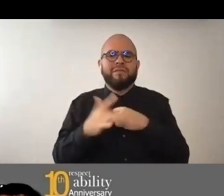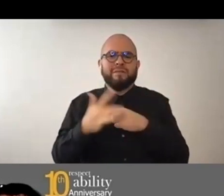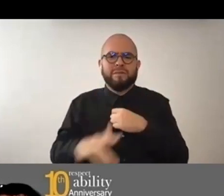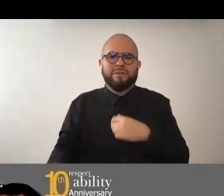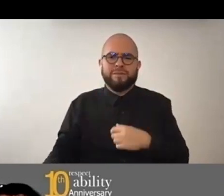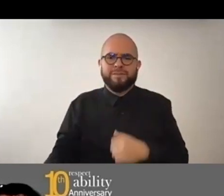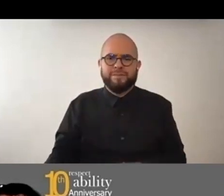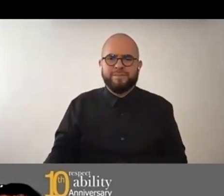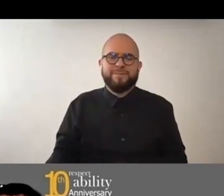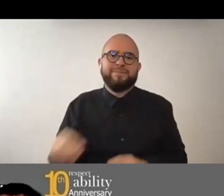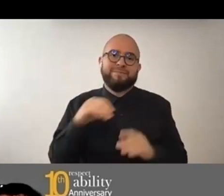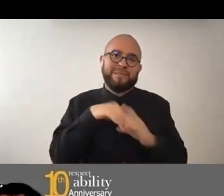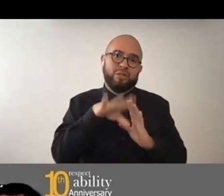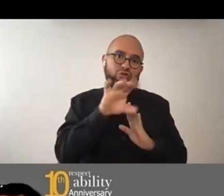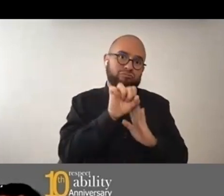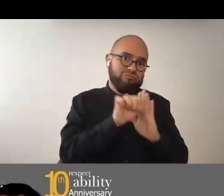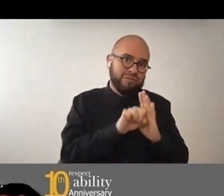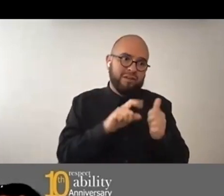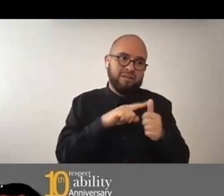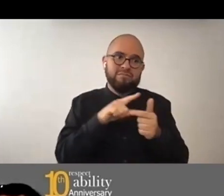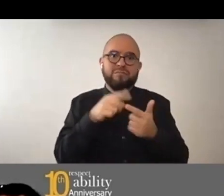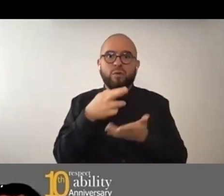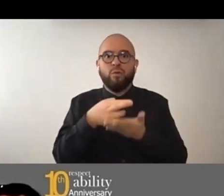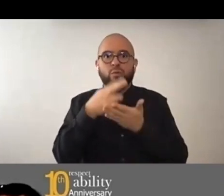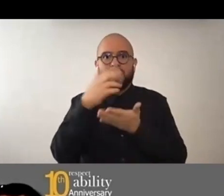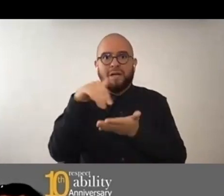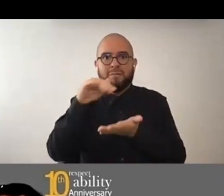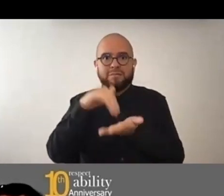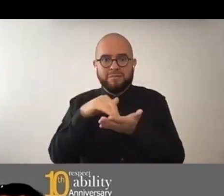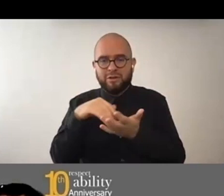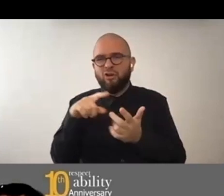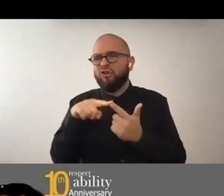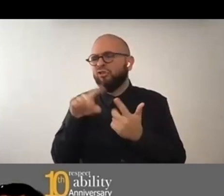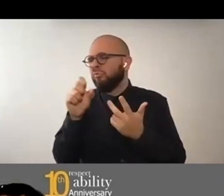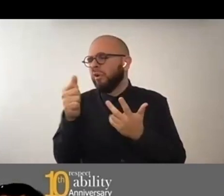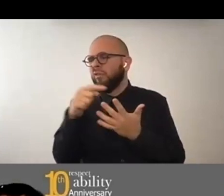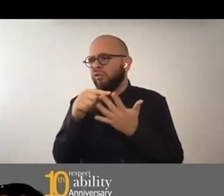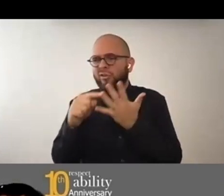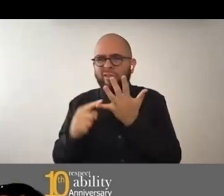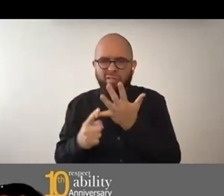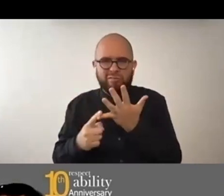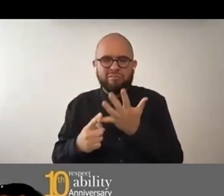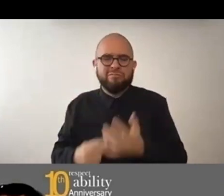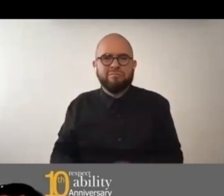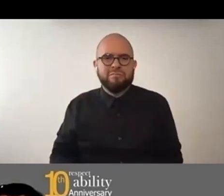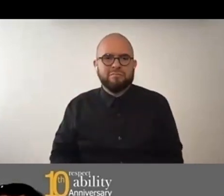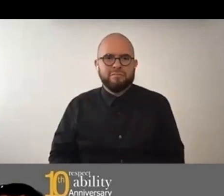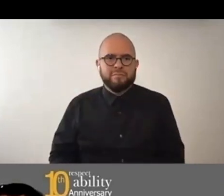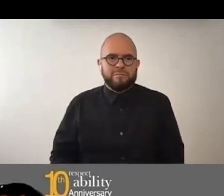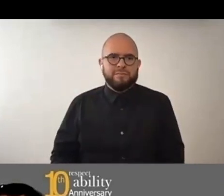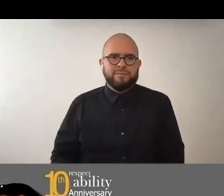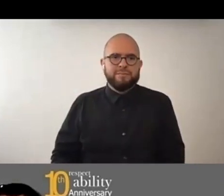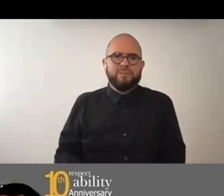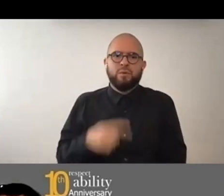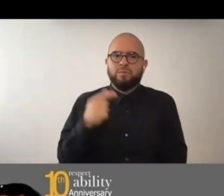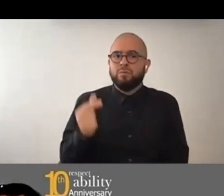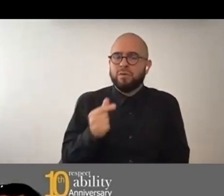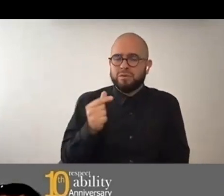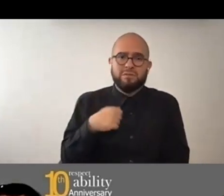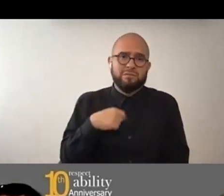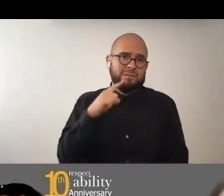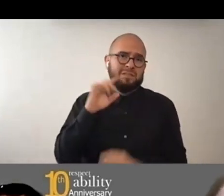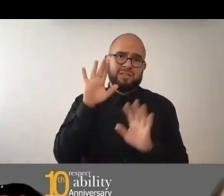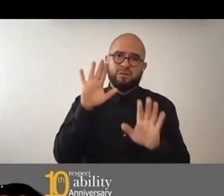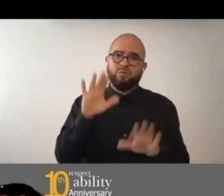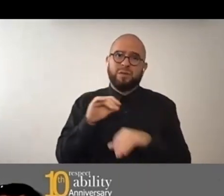your folk rehab, wherever else, to put that together. Yeah, no, that's really great advice, Matan. I